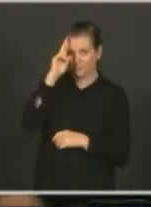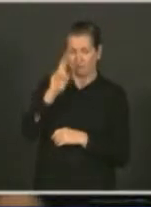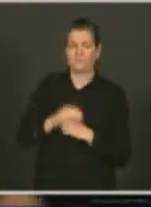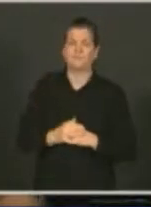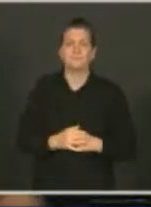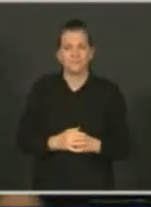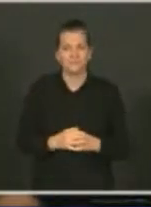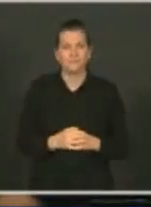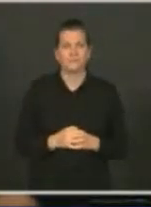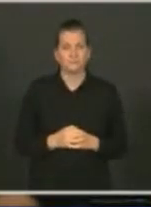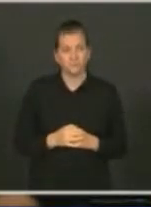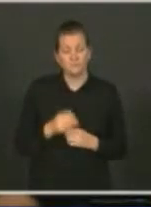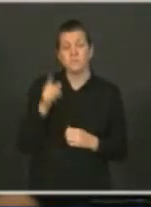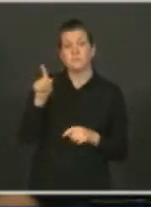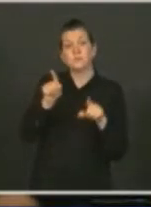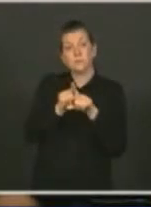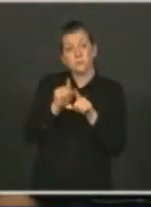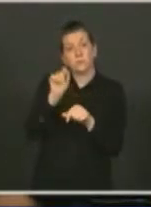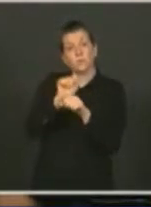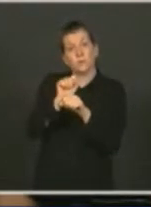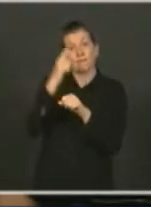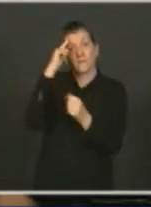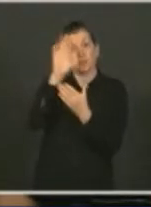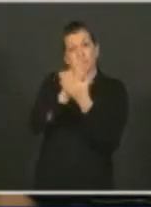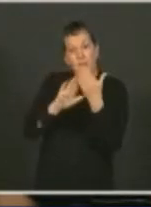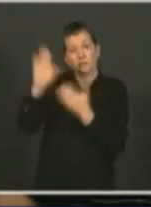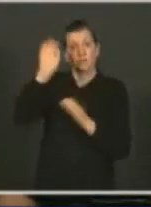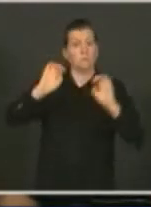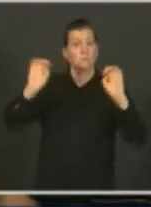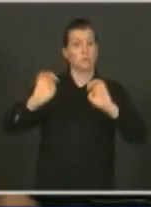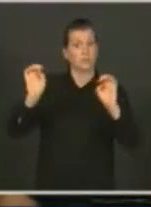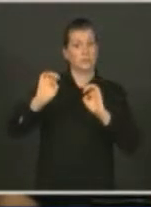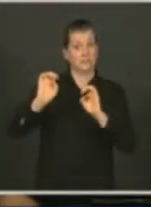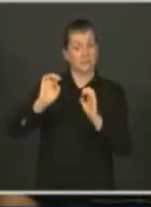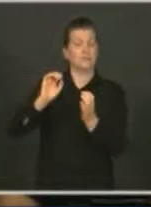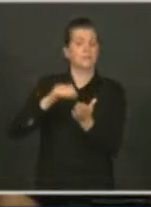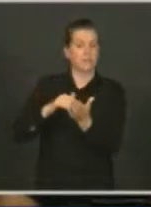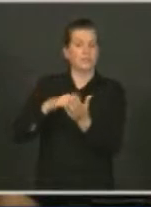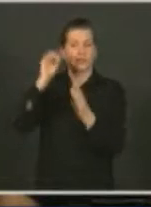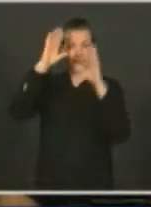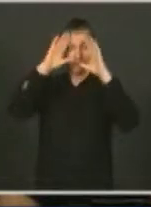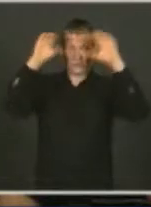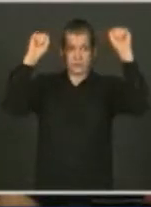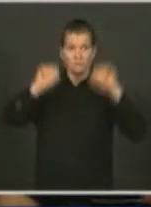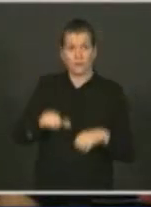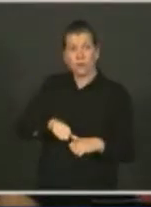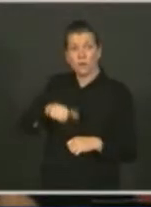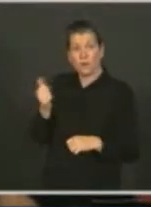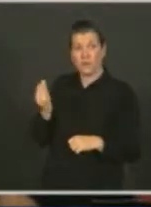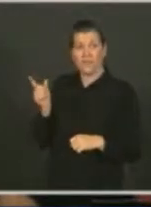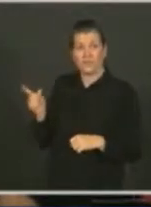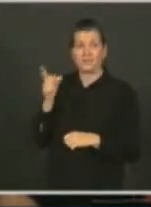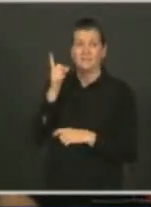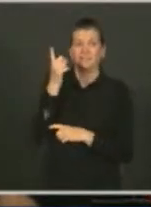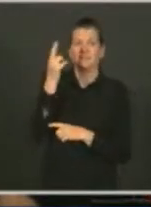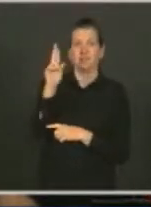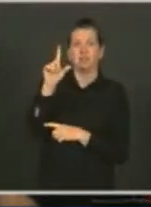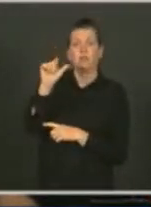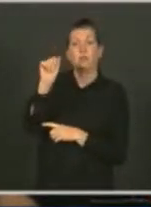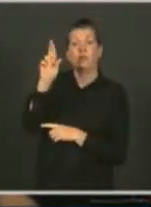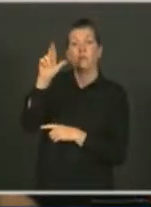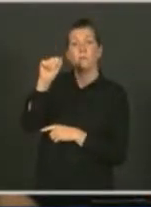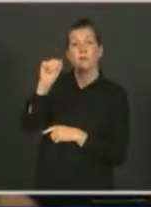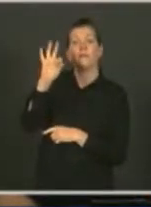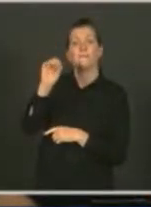College of Emergency Physicians. And to my right is Dr. Laura Foreman, the chief of emergency medicine at